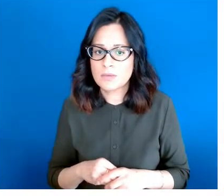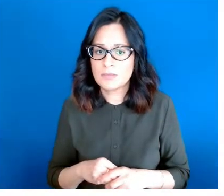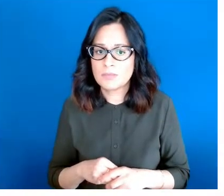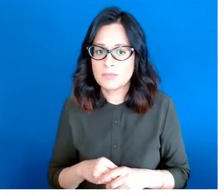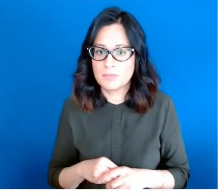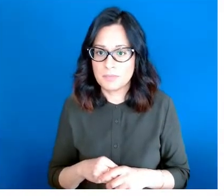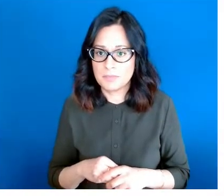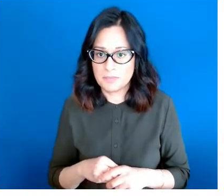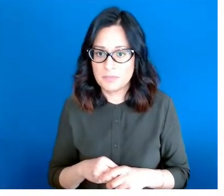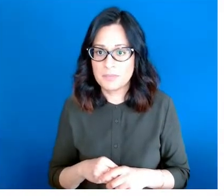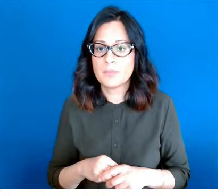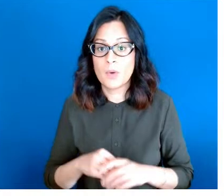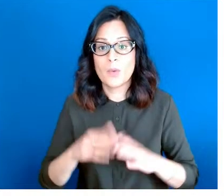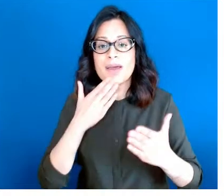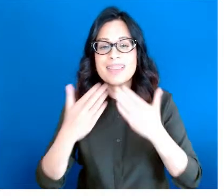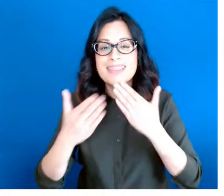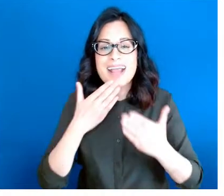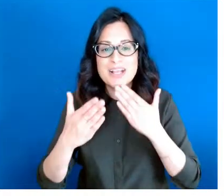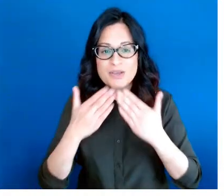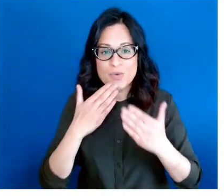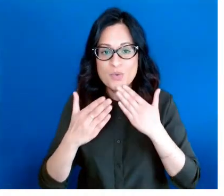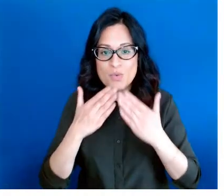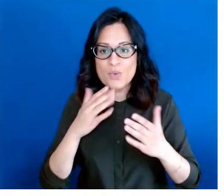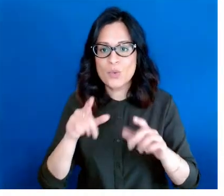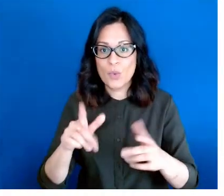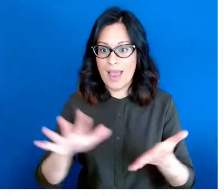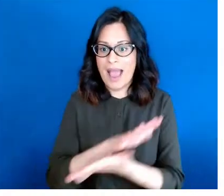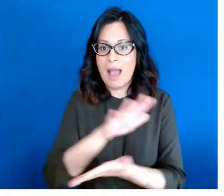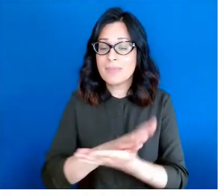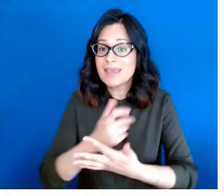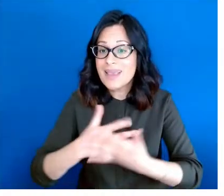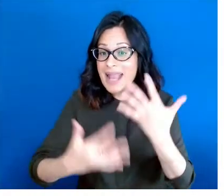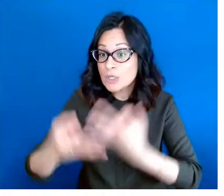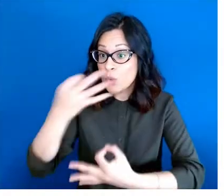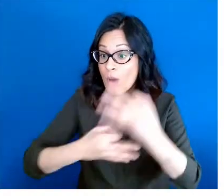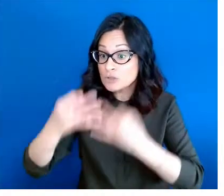Thank you very much for listening, and I'll be happy to answer any questions.